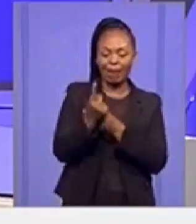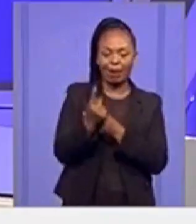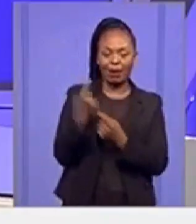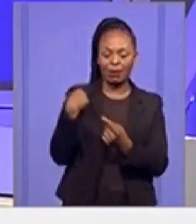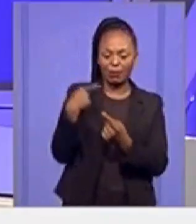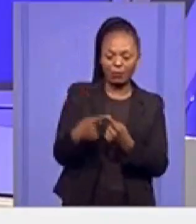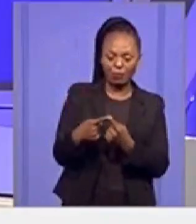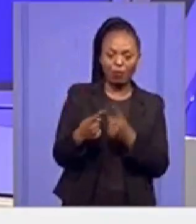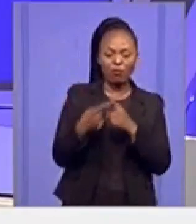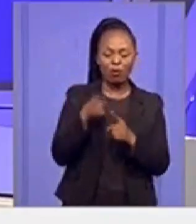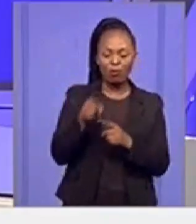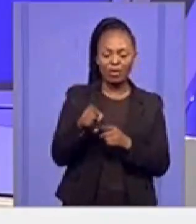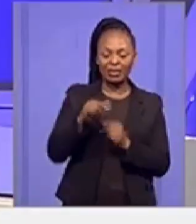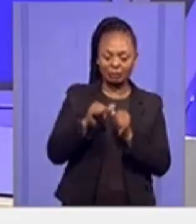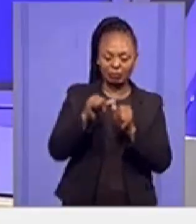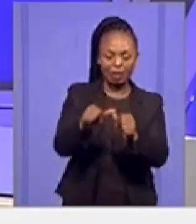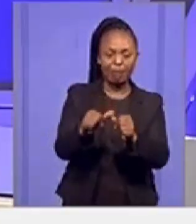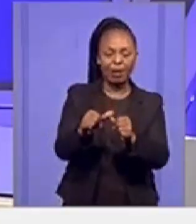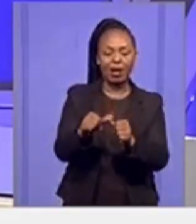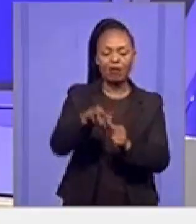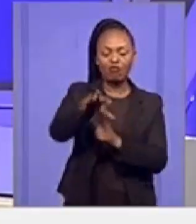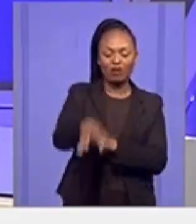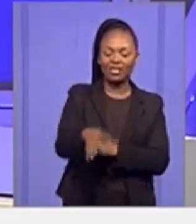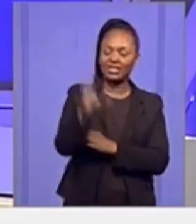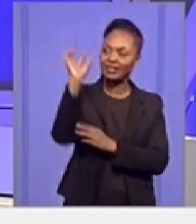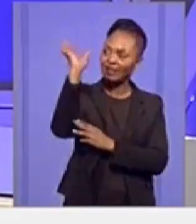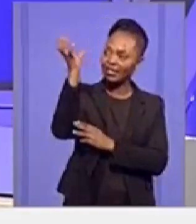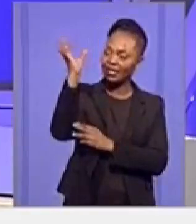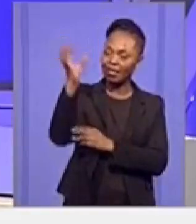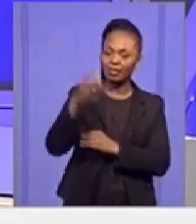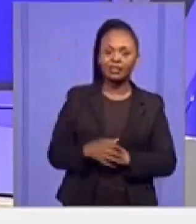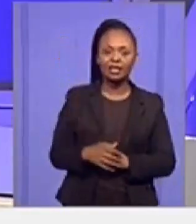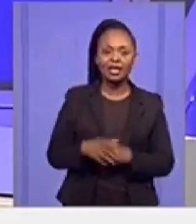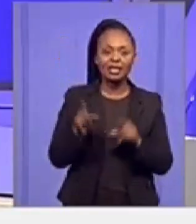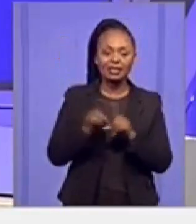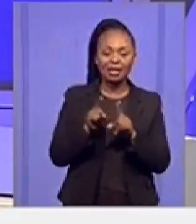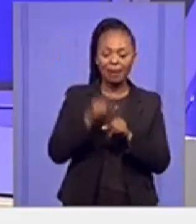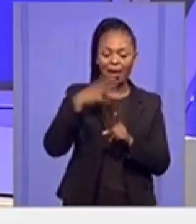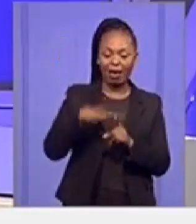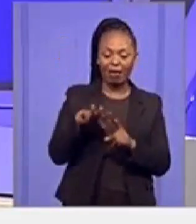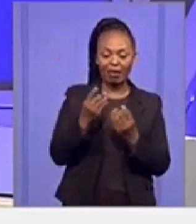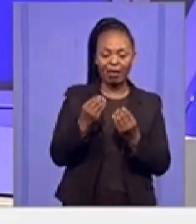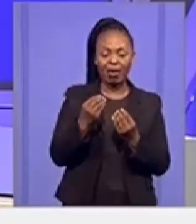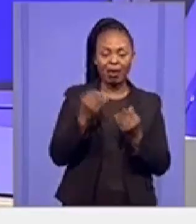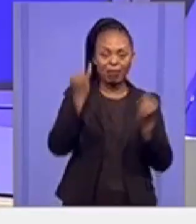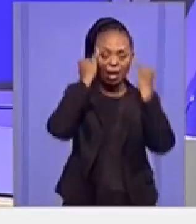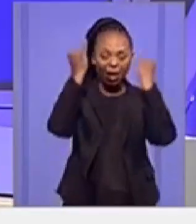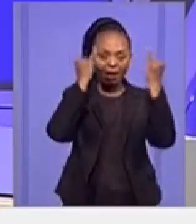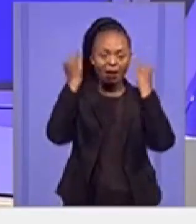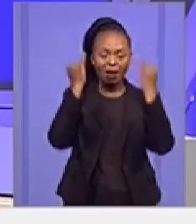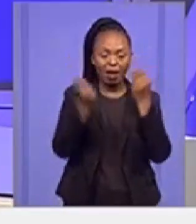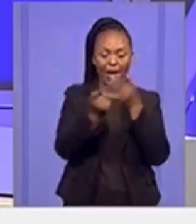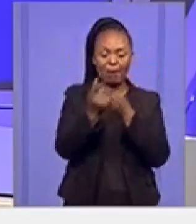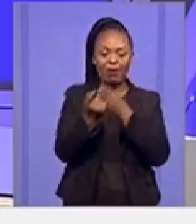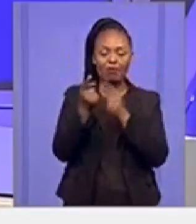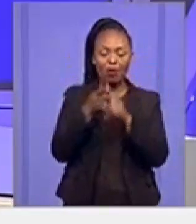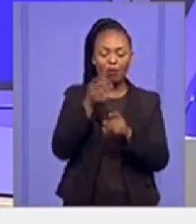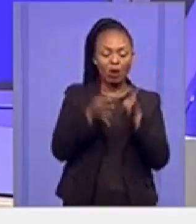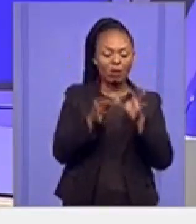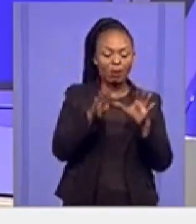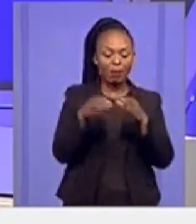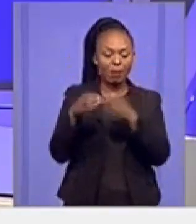go province ya Freitata mme se bile le mantshufo a senantshitse le ke yona mekga ya bohanyetsi ka